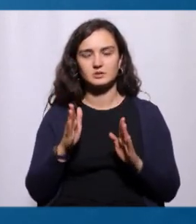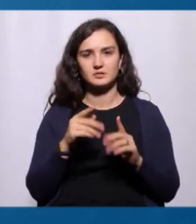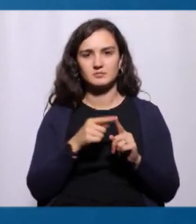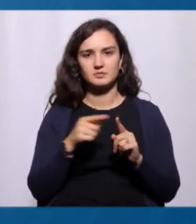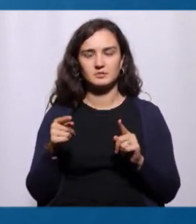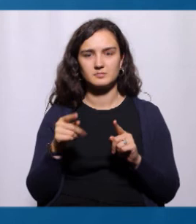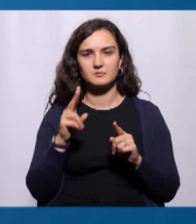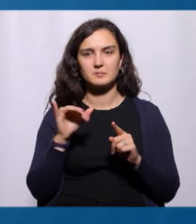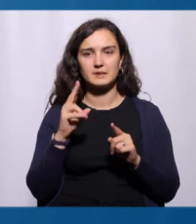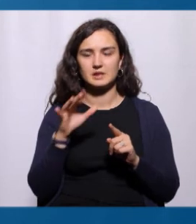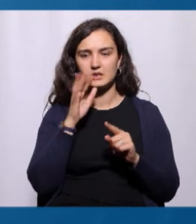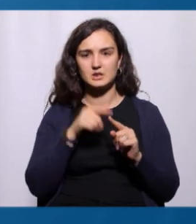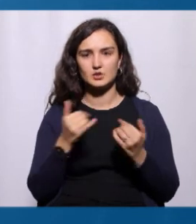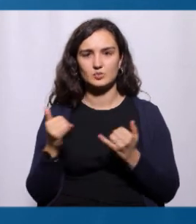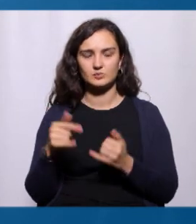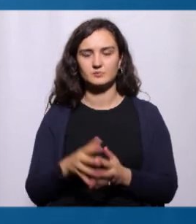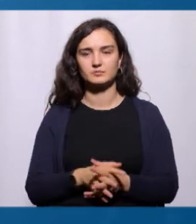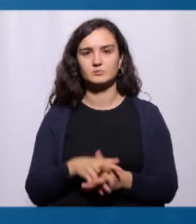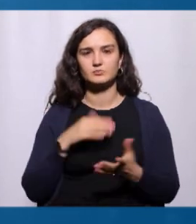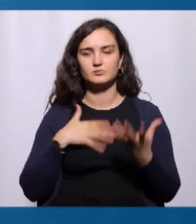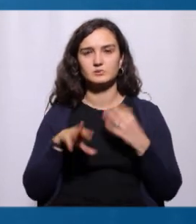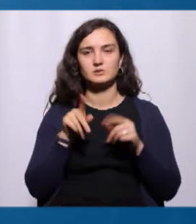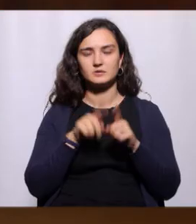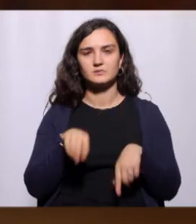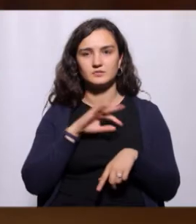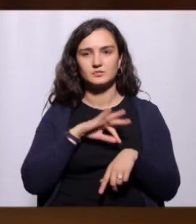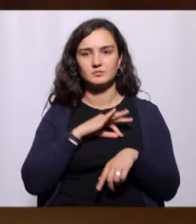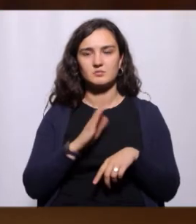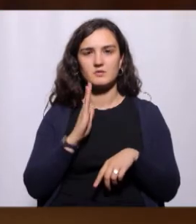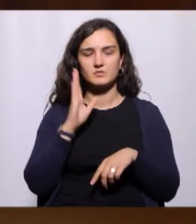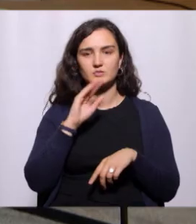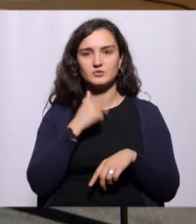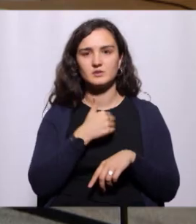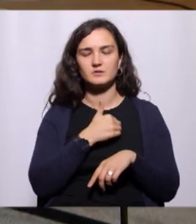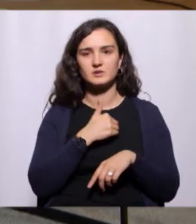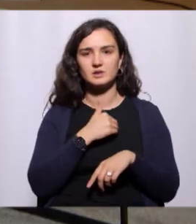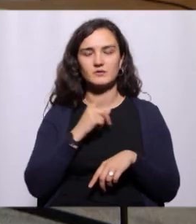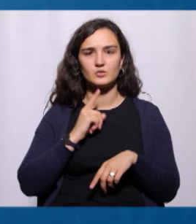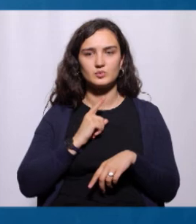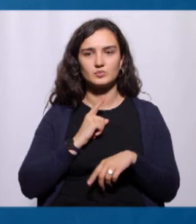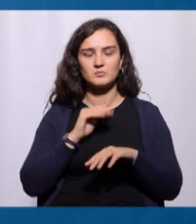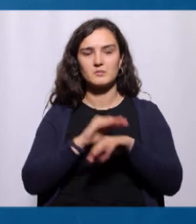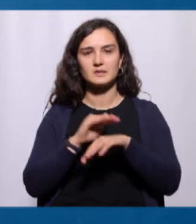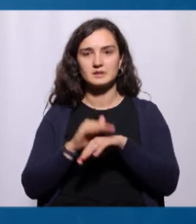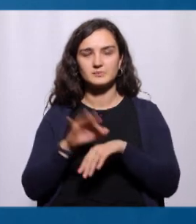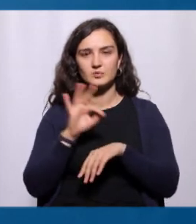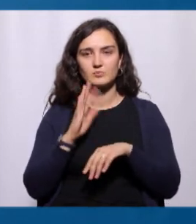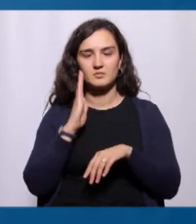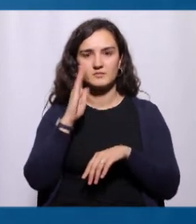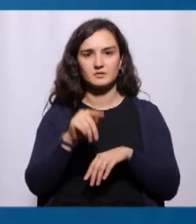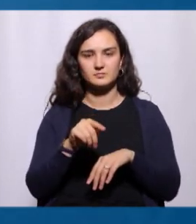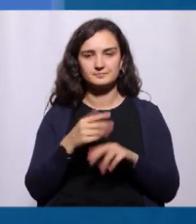peak season. We also use future simple when we want to express facts about the